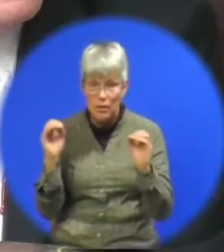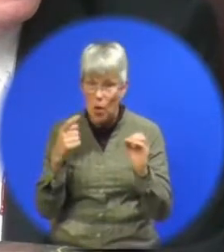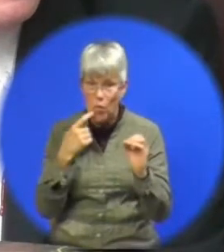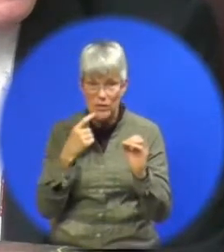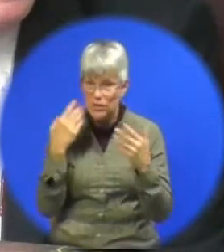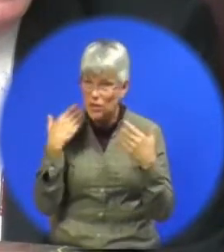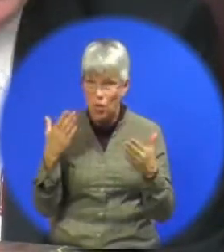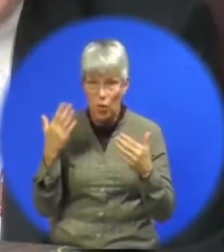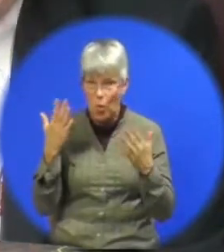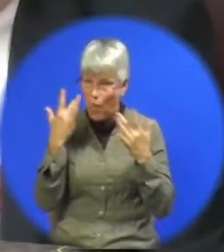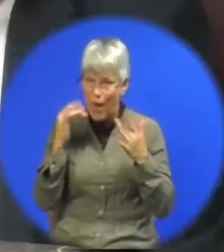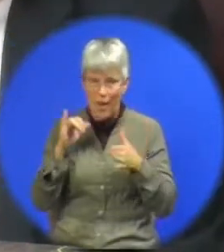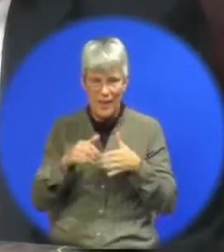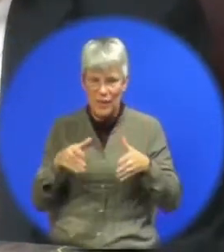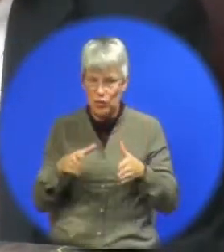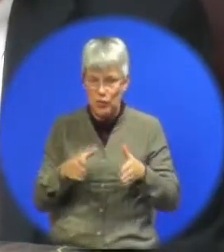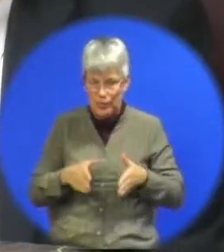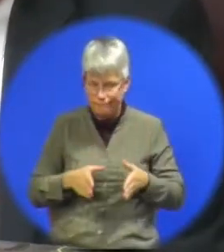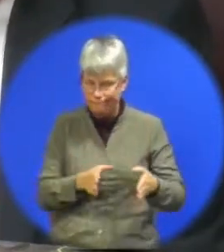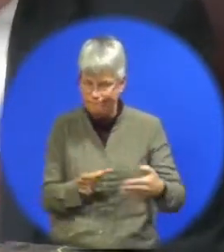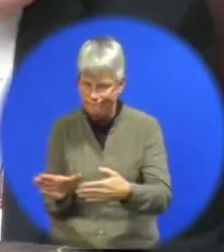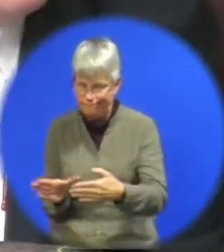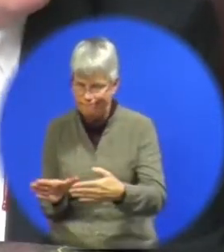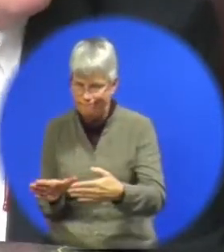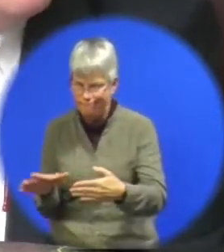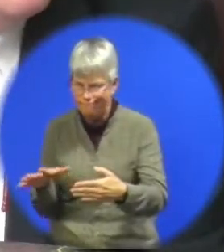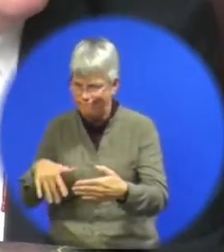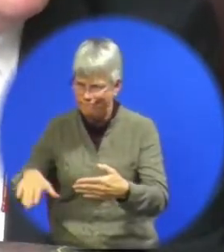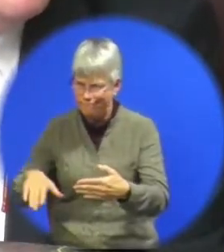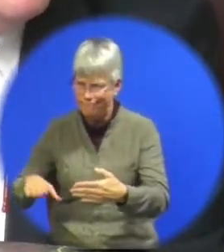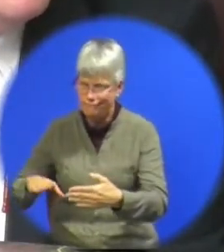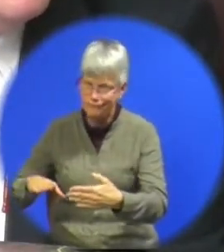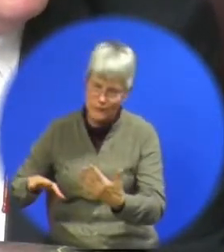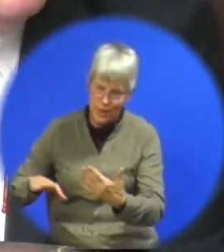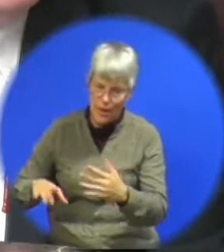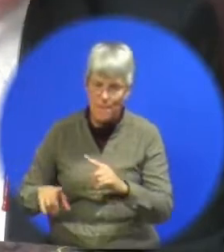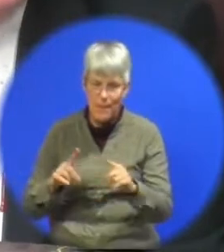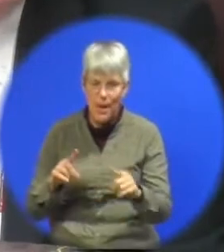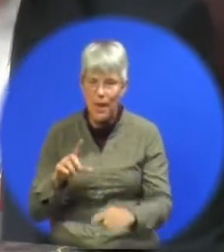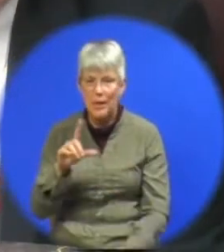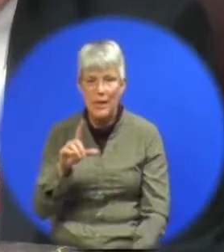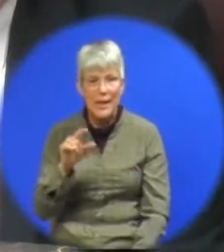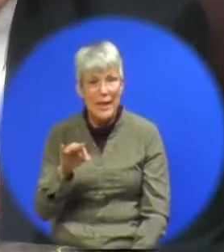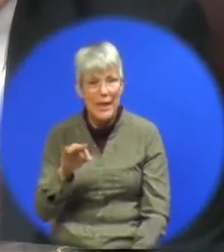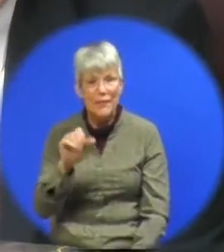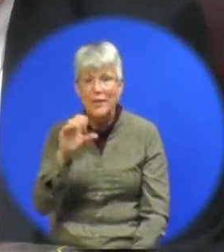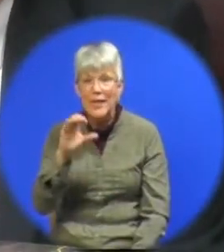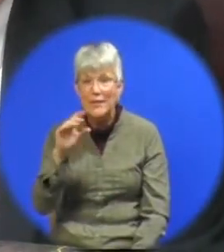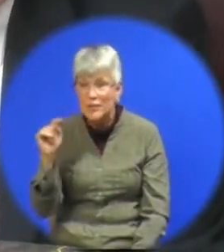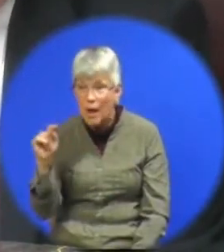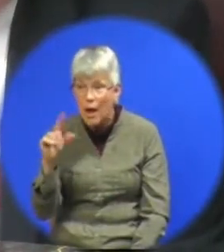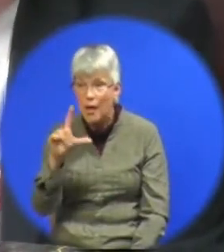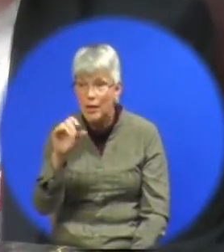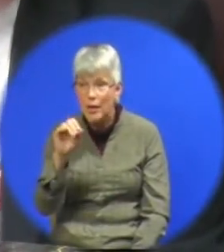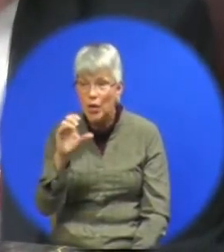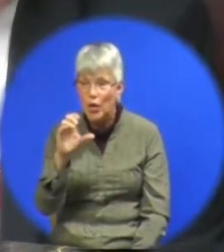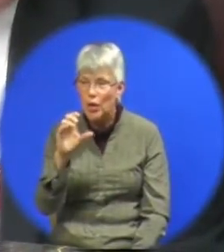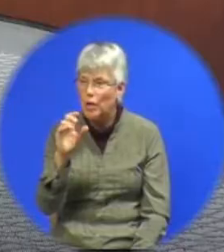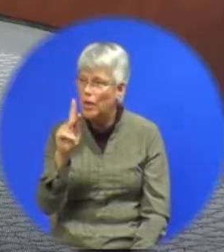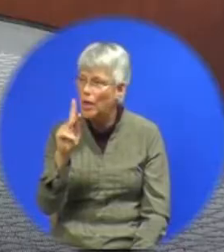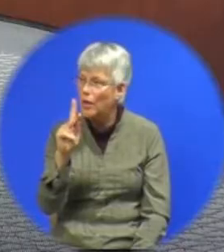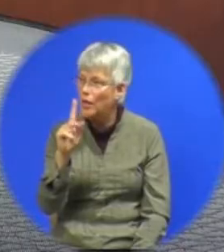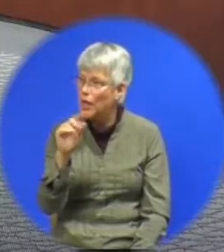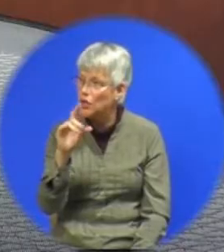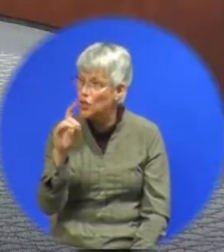be like that. I want to continue the theme because if Scott Luckadoo was here, he could probably tell us how it came to be. We have